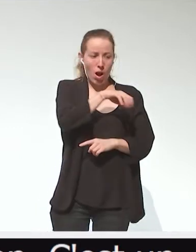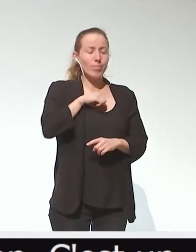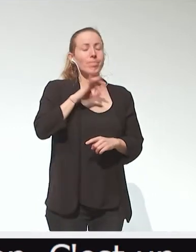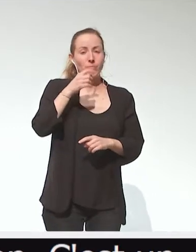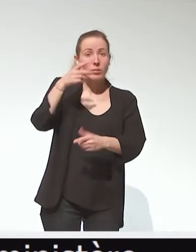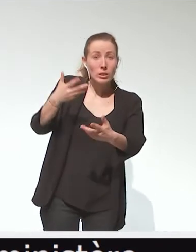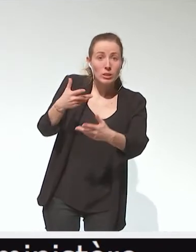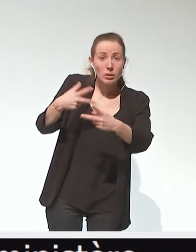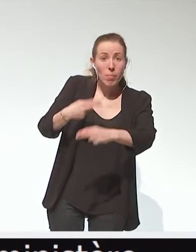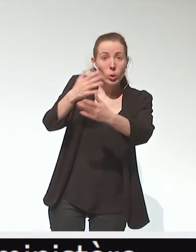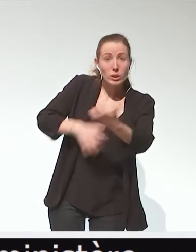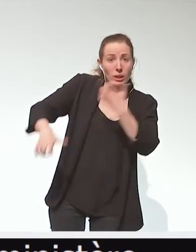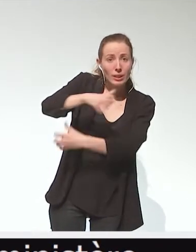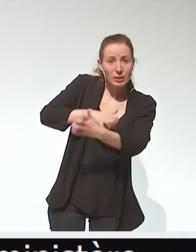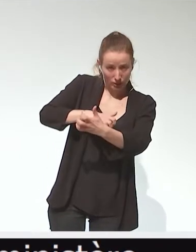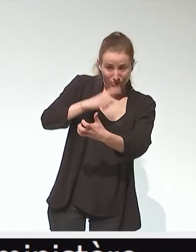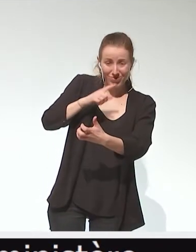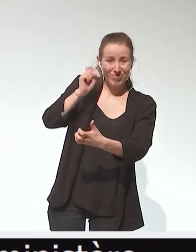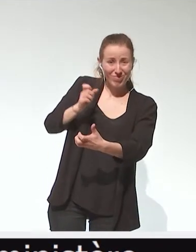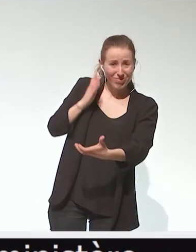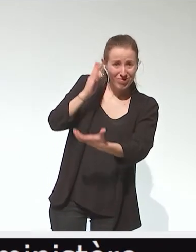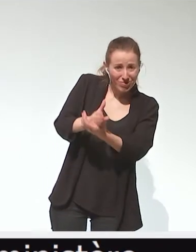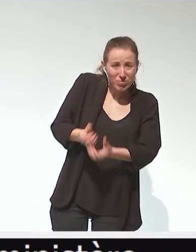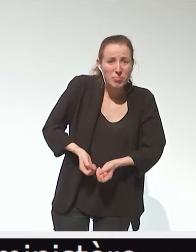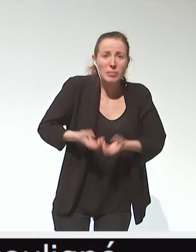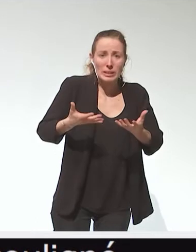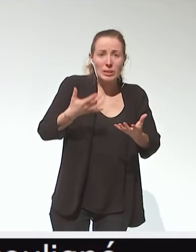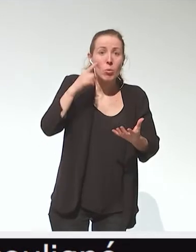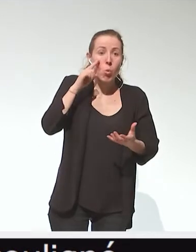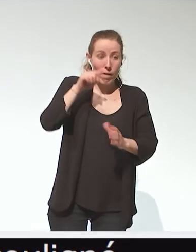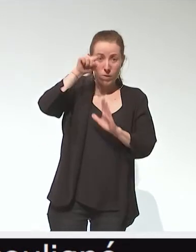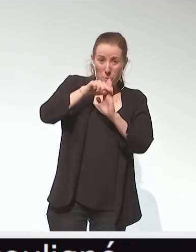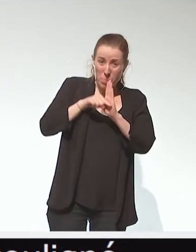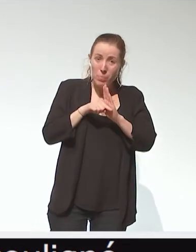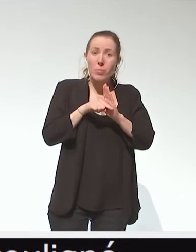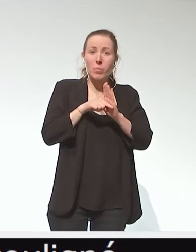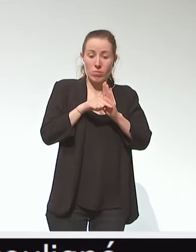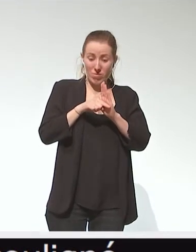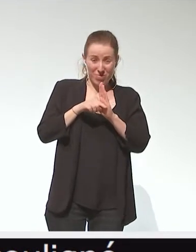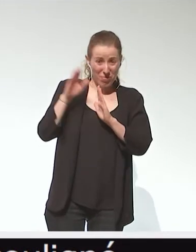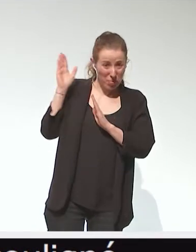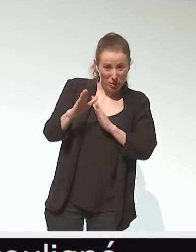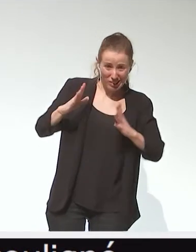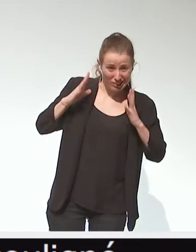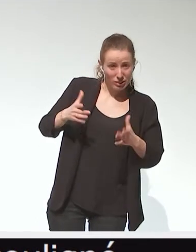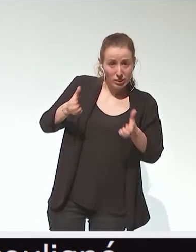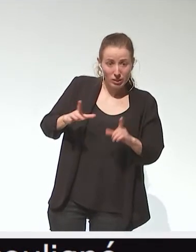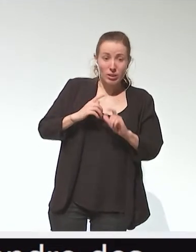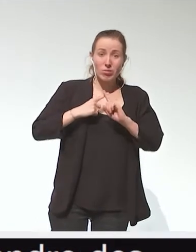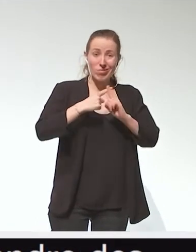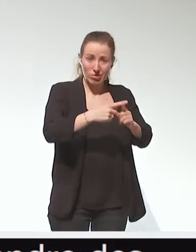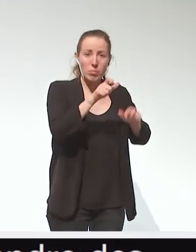Affairs Minister, and is particularly important in times of crisis, because specific measures need to be